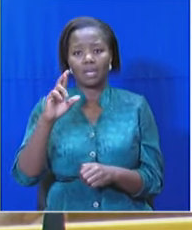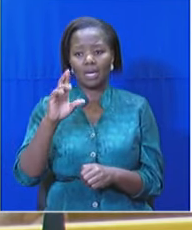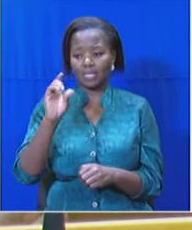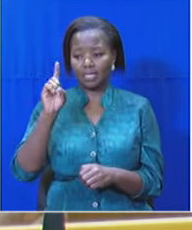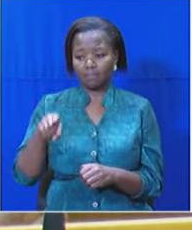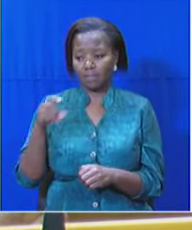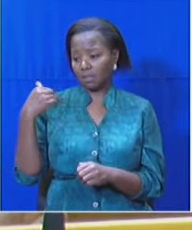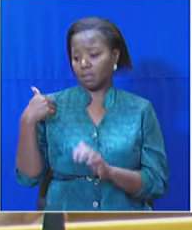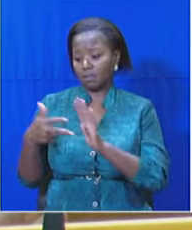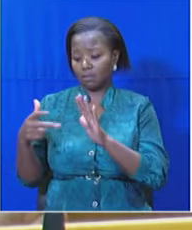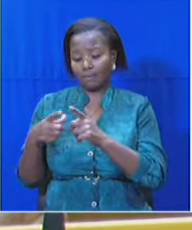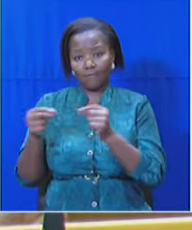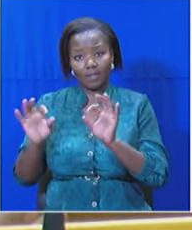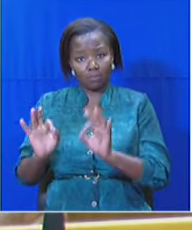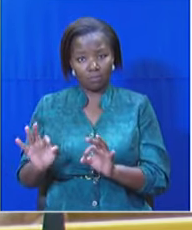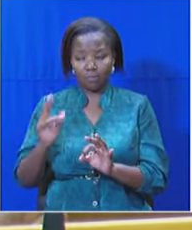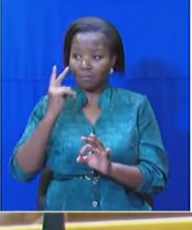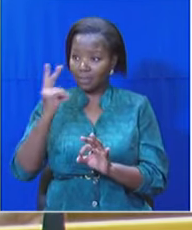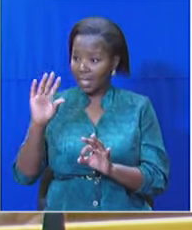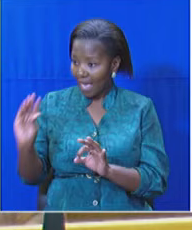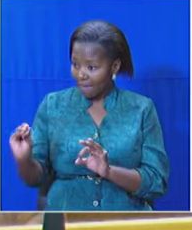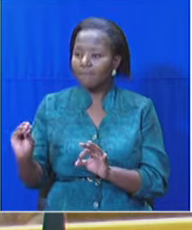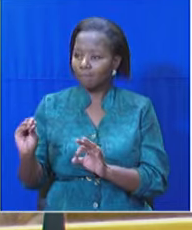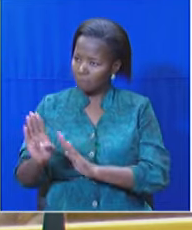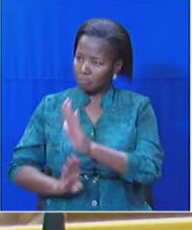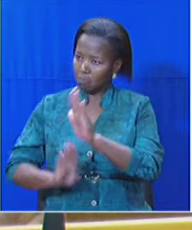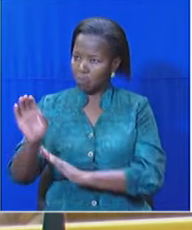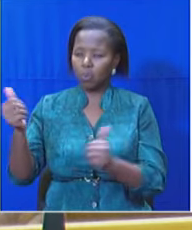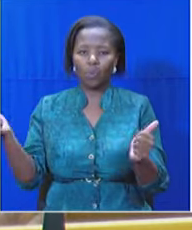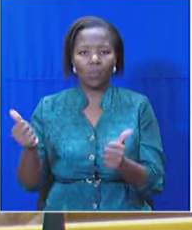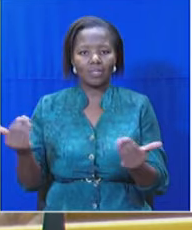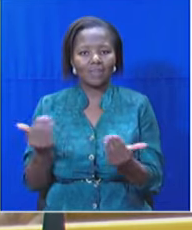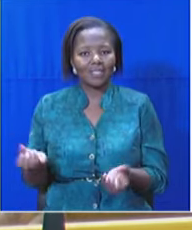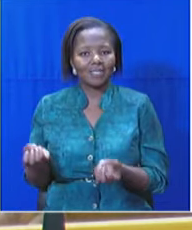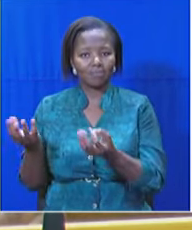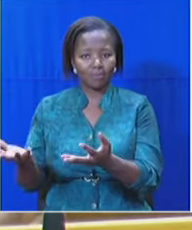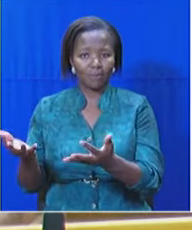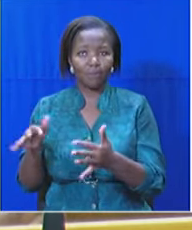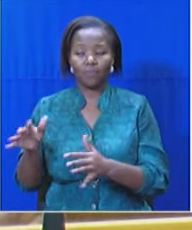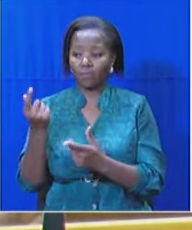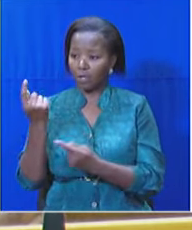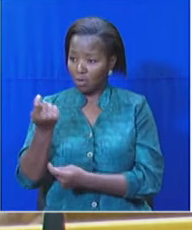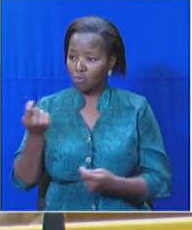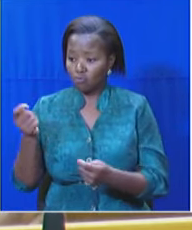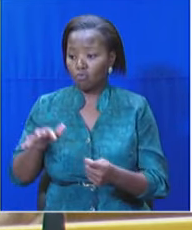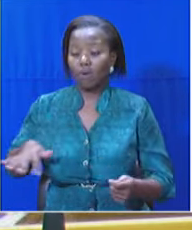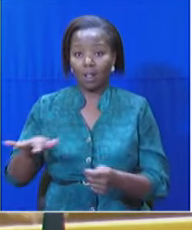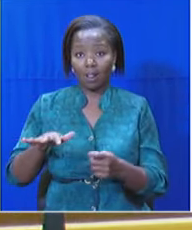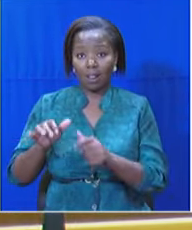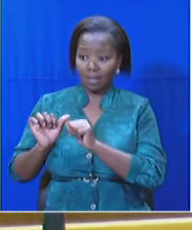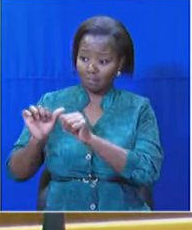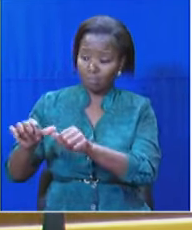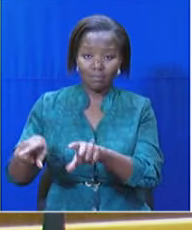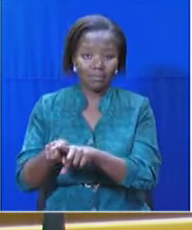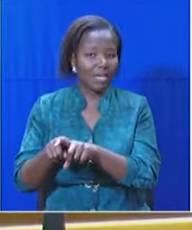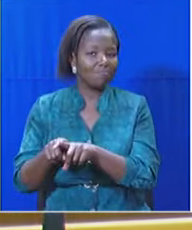has passed, you will notice drastic progress in the provision of services. Rural areas will not be the same again.